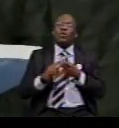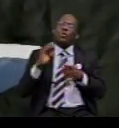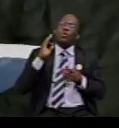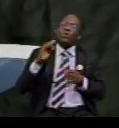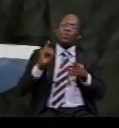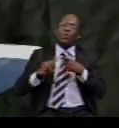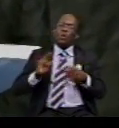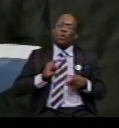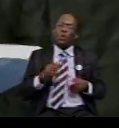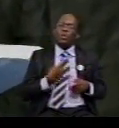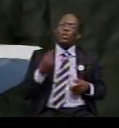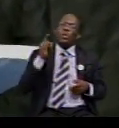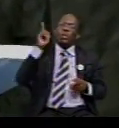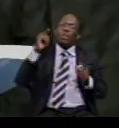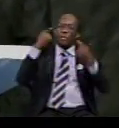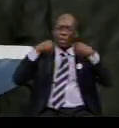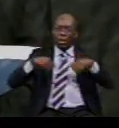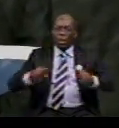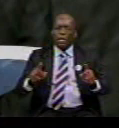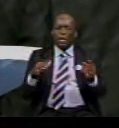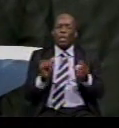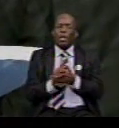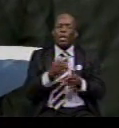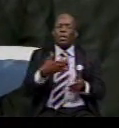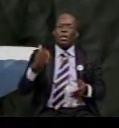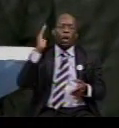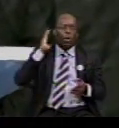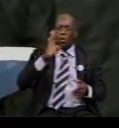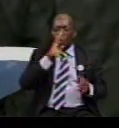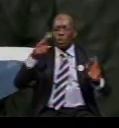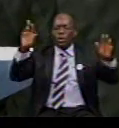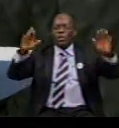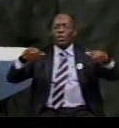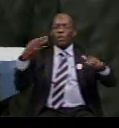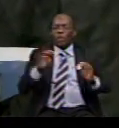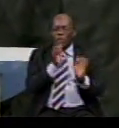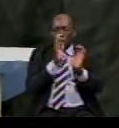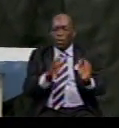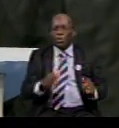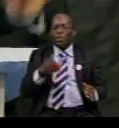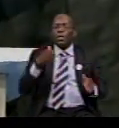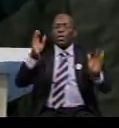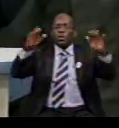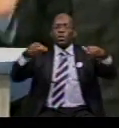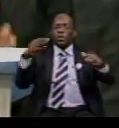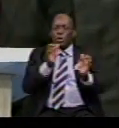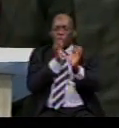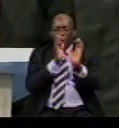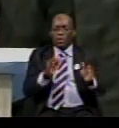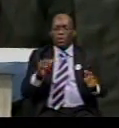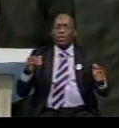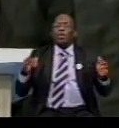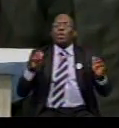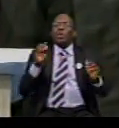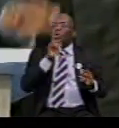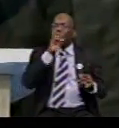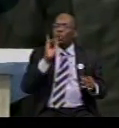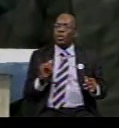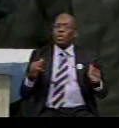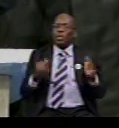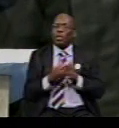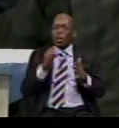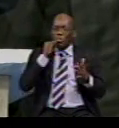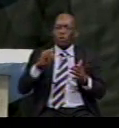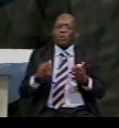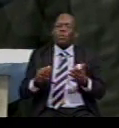rain of blessing, and he did. It is confirmed in our midst. We thank you, Father. Accept